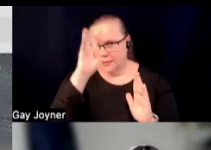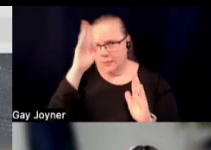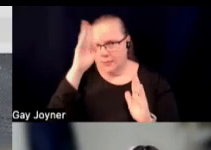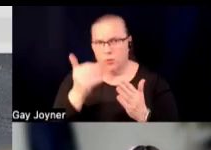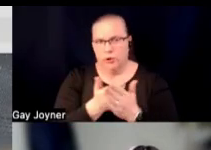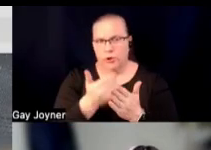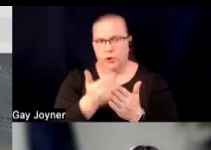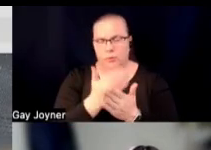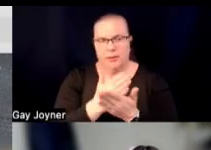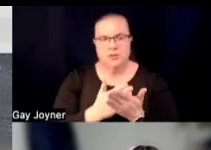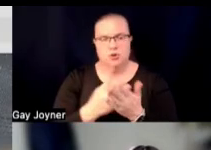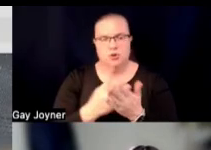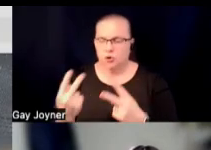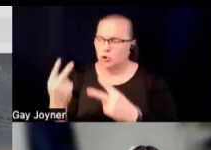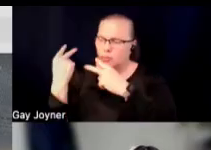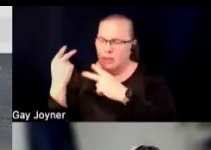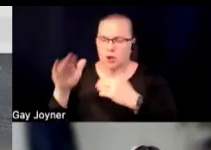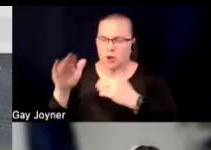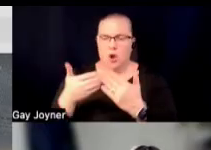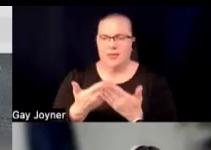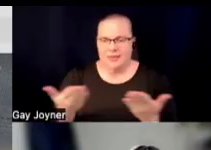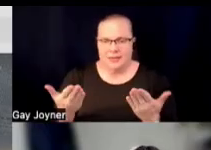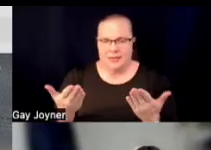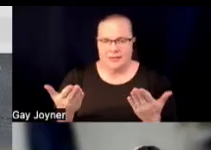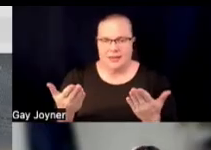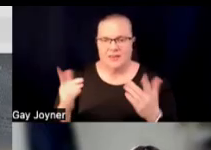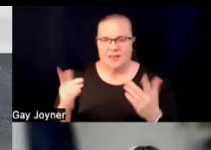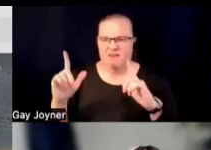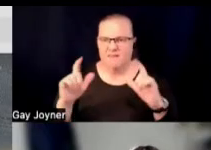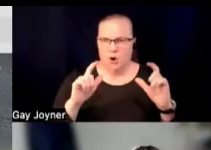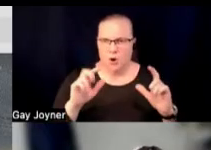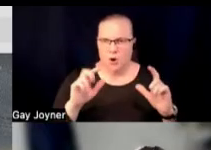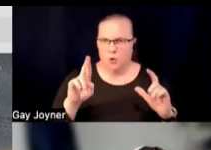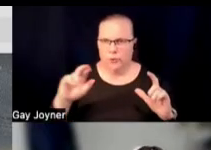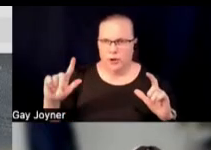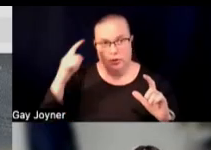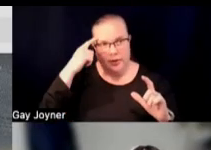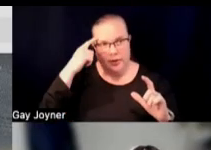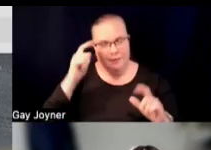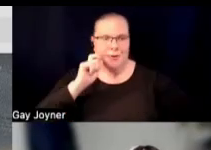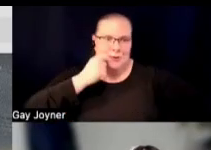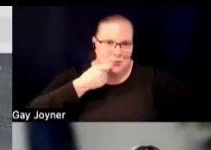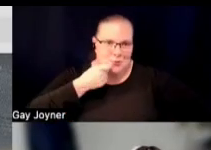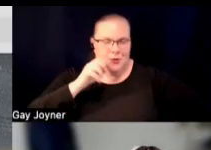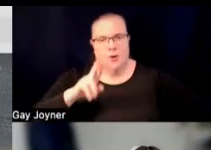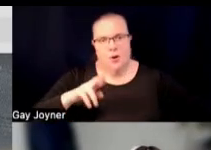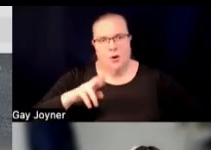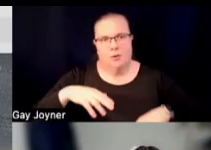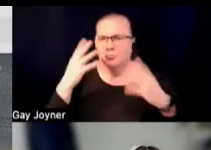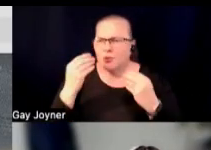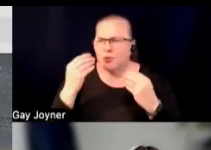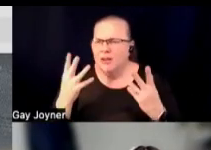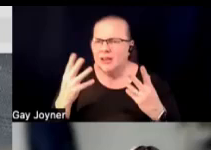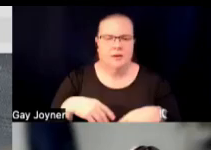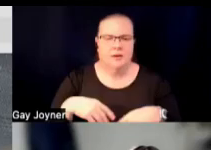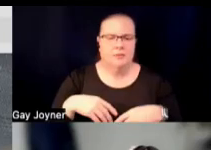just to look back at all the things in your photo reel that you've taken just because you thought it looked cool or just because it looked pretty. And